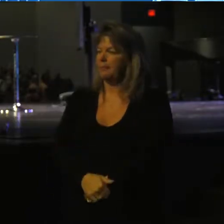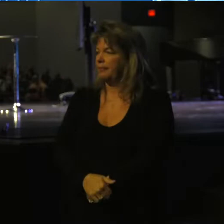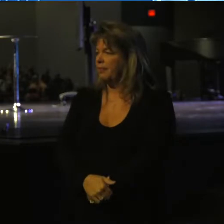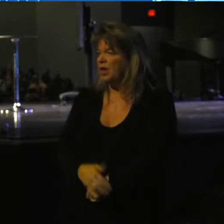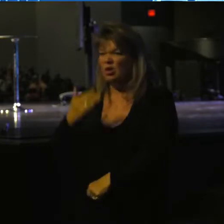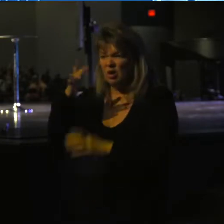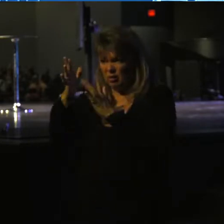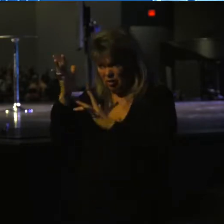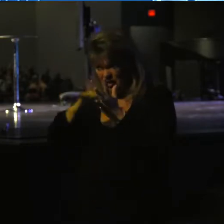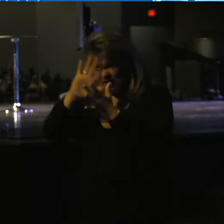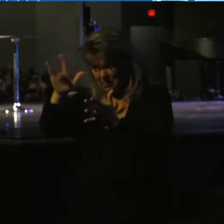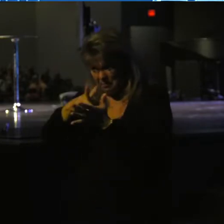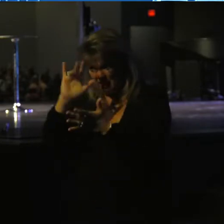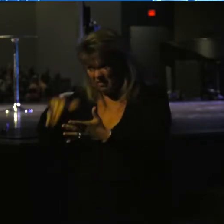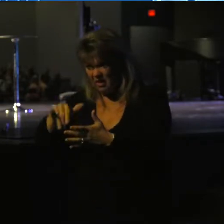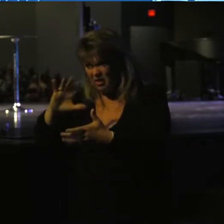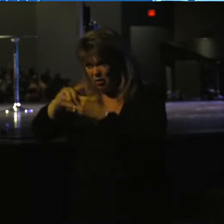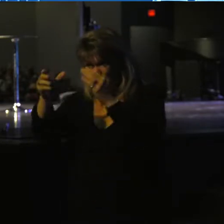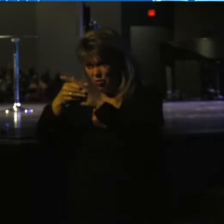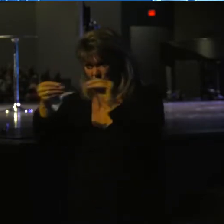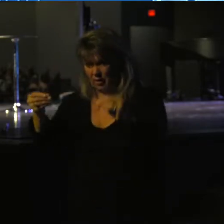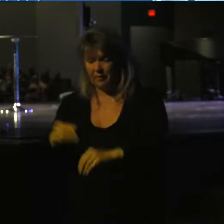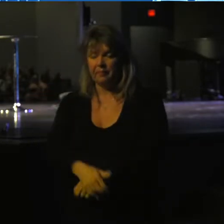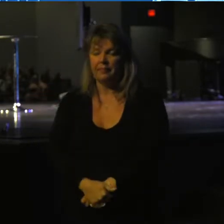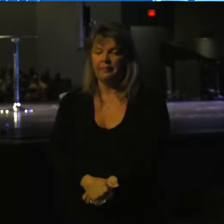Did you know Jesus was in the midst of this whole story here?